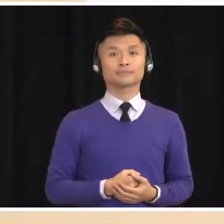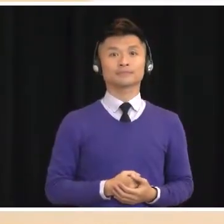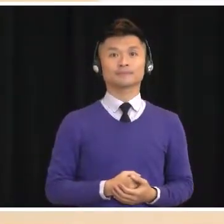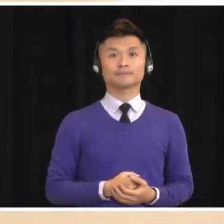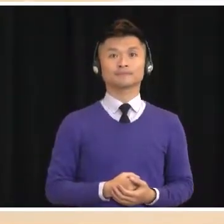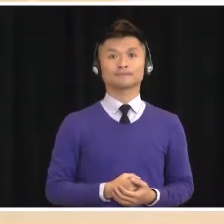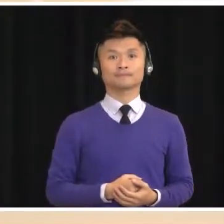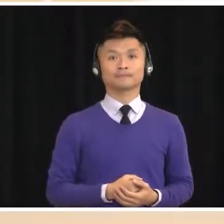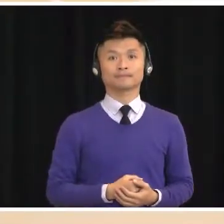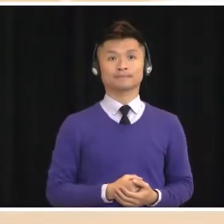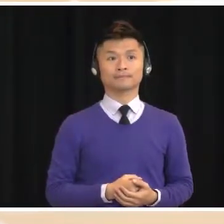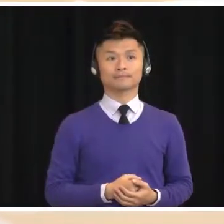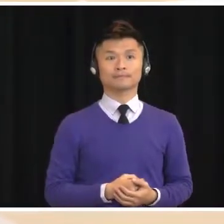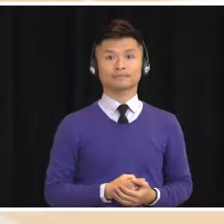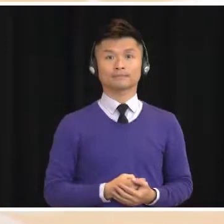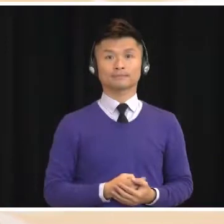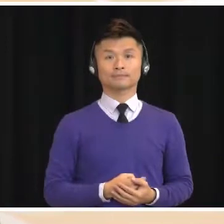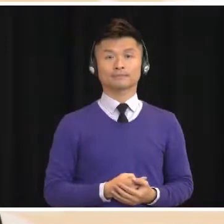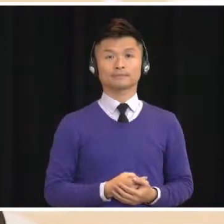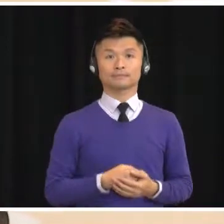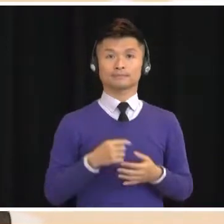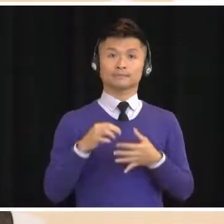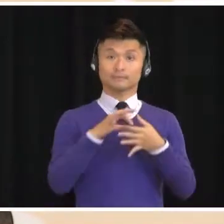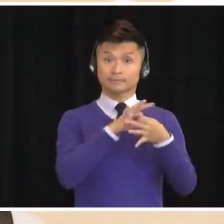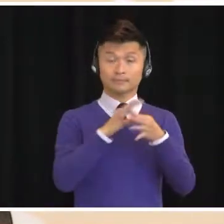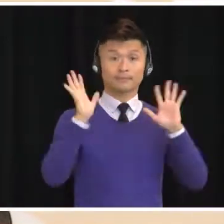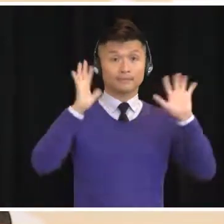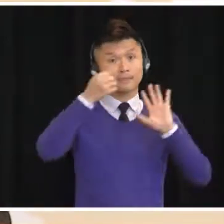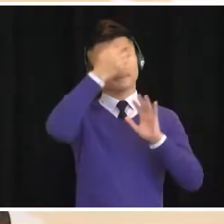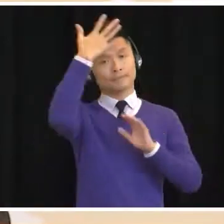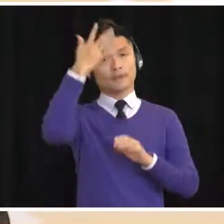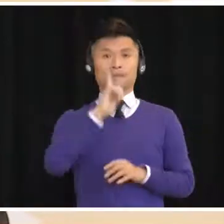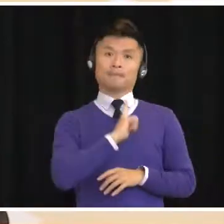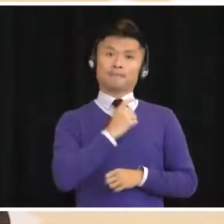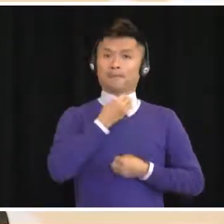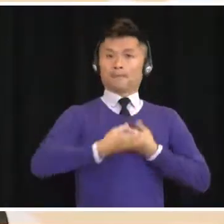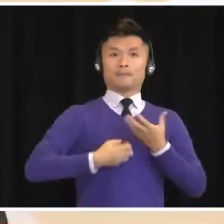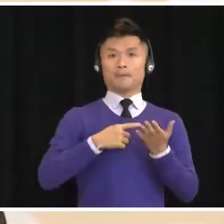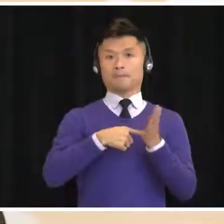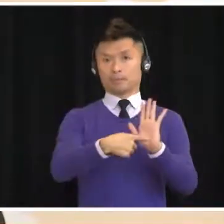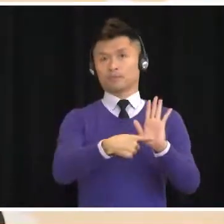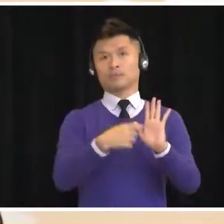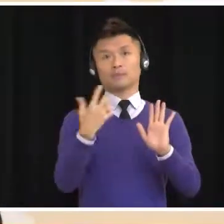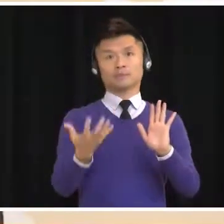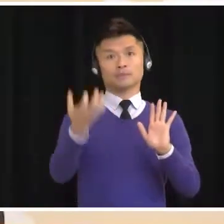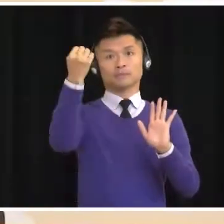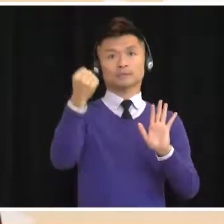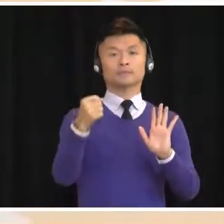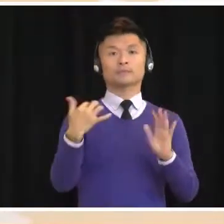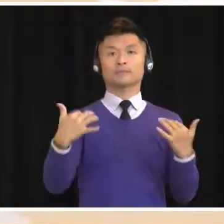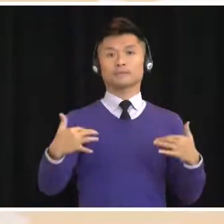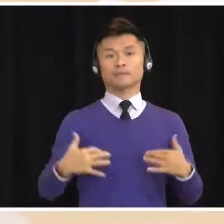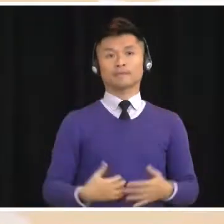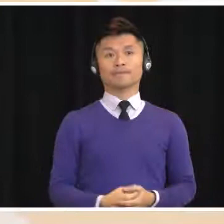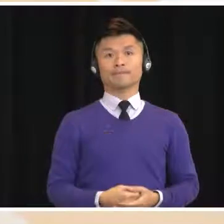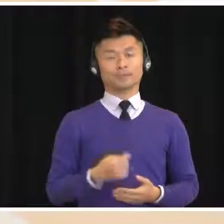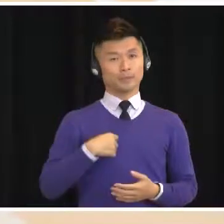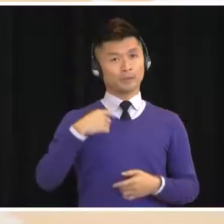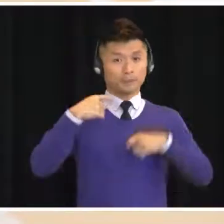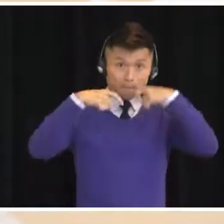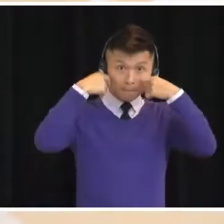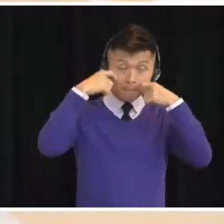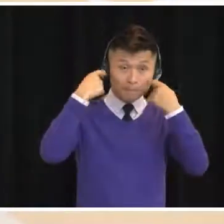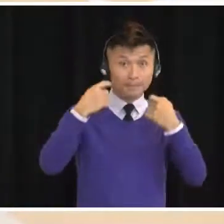to express her or his views. I'd like to know how exactly the child